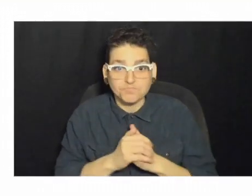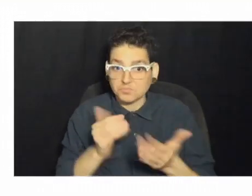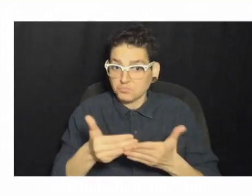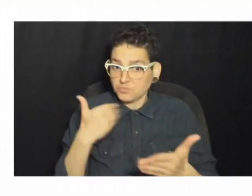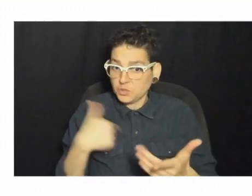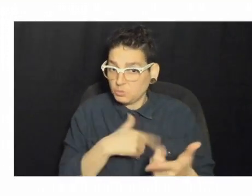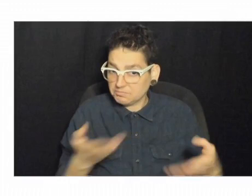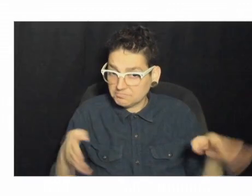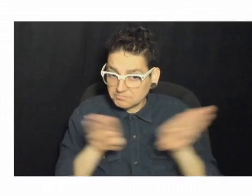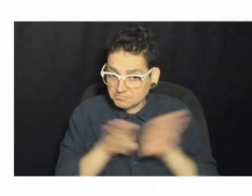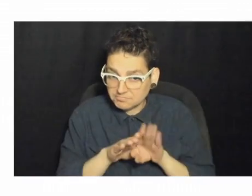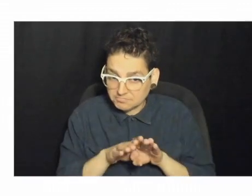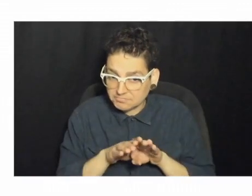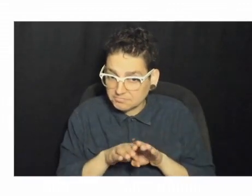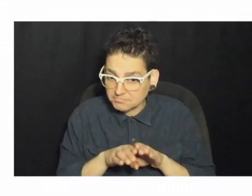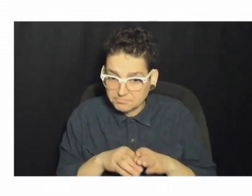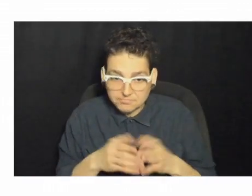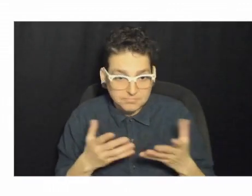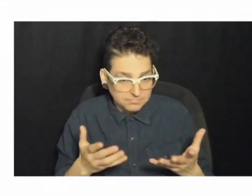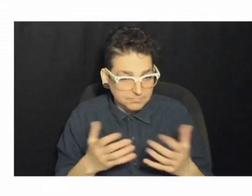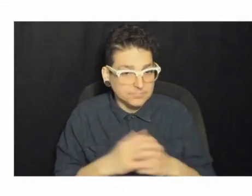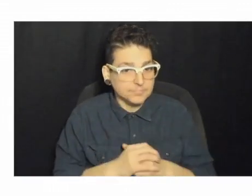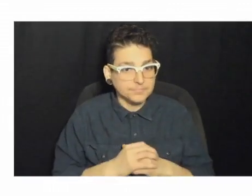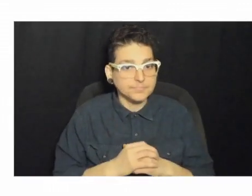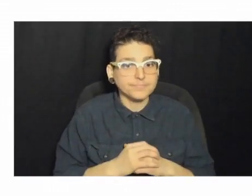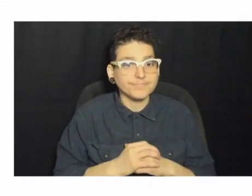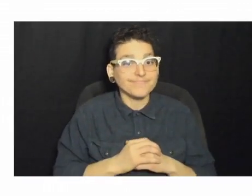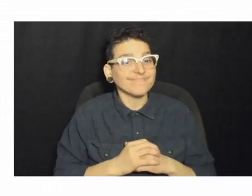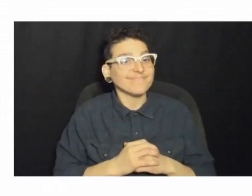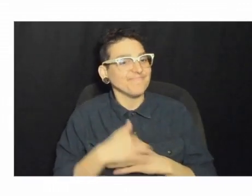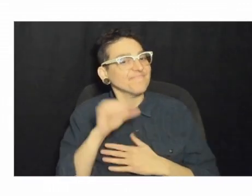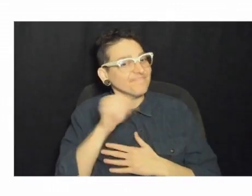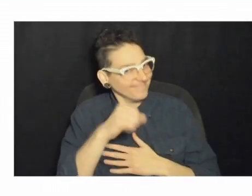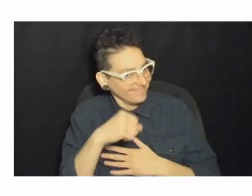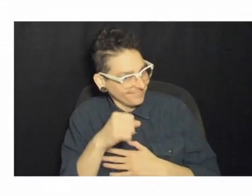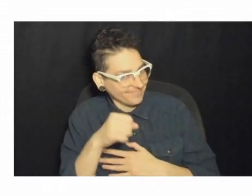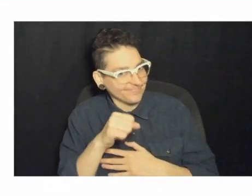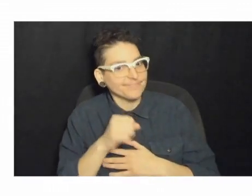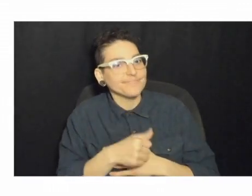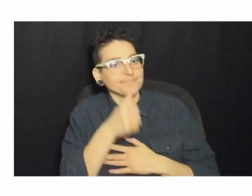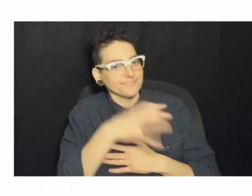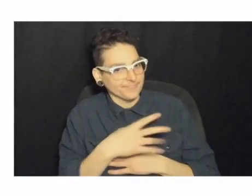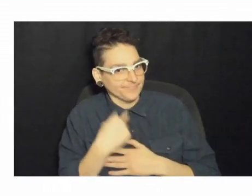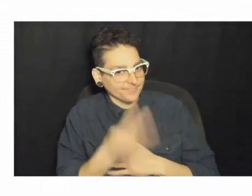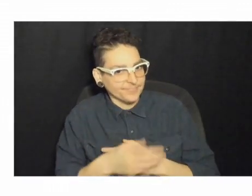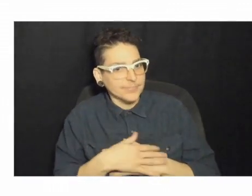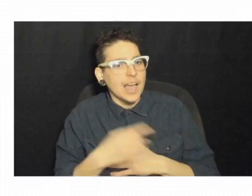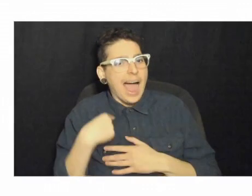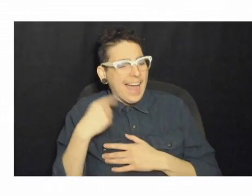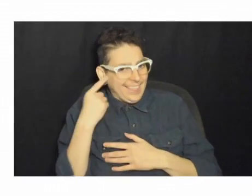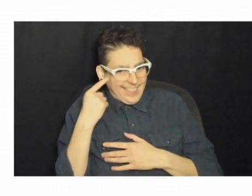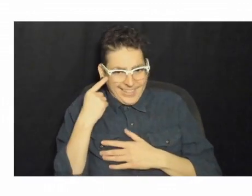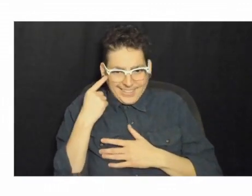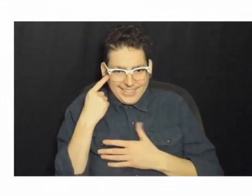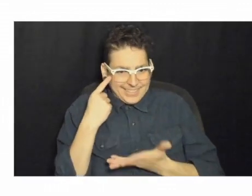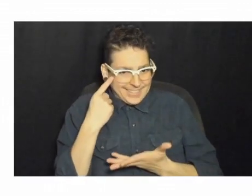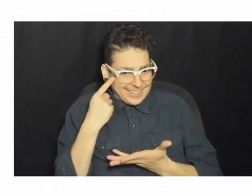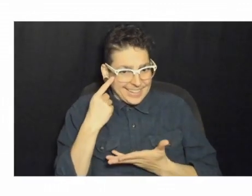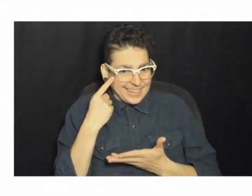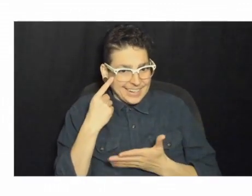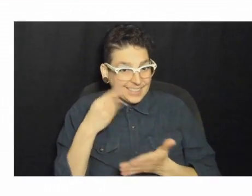I guess apart from financial capital is the human capital. So going back to Kenny's point about education,